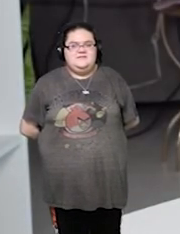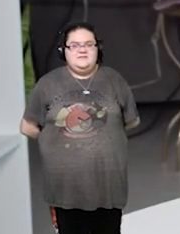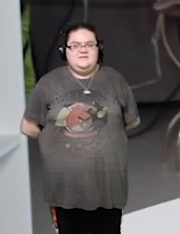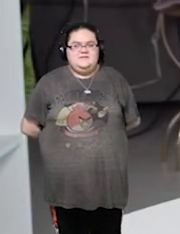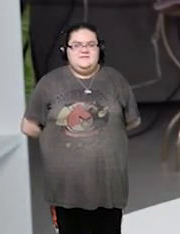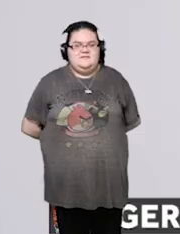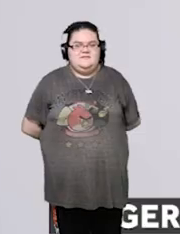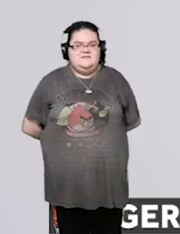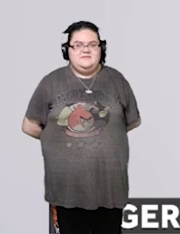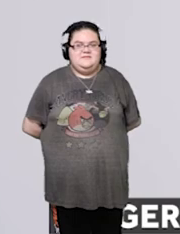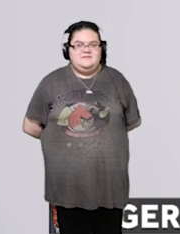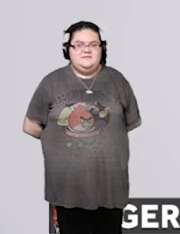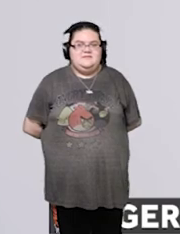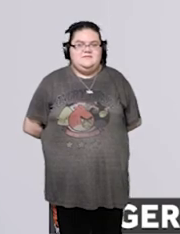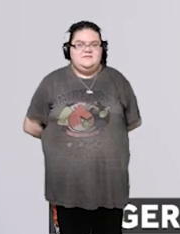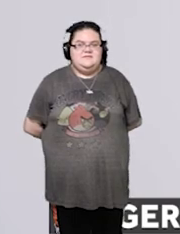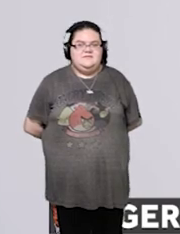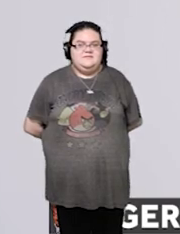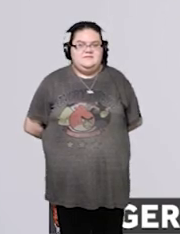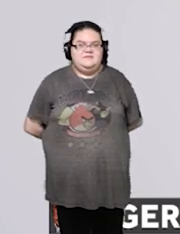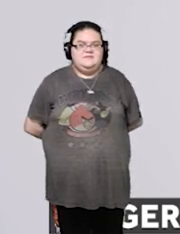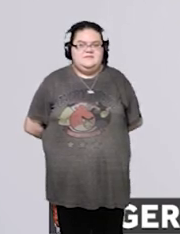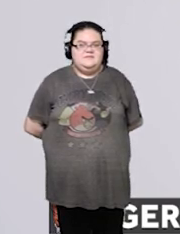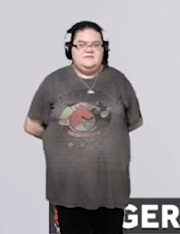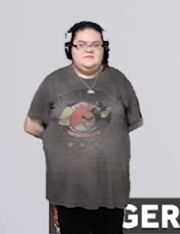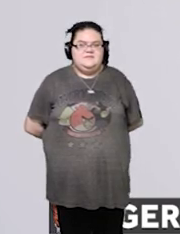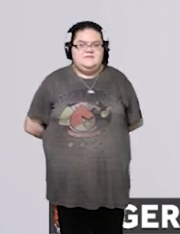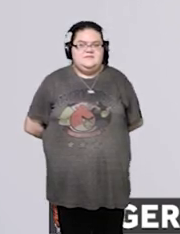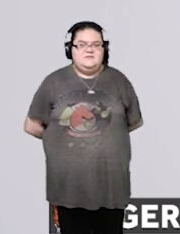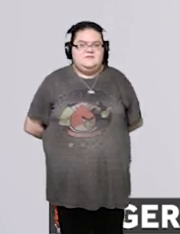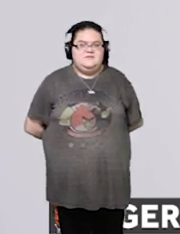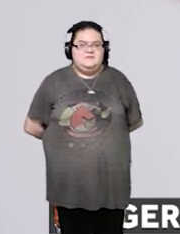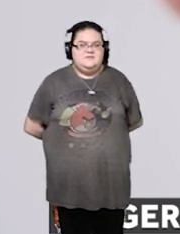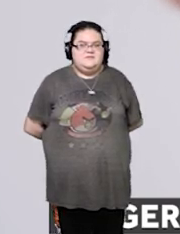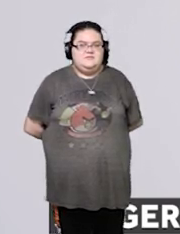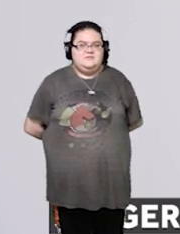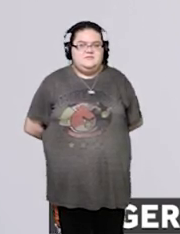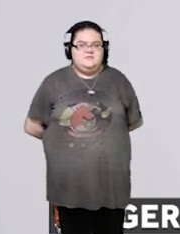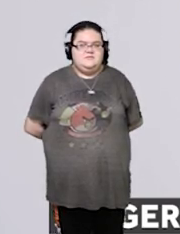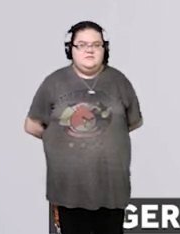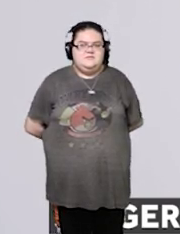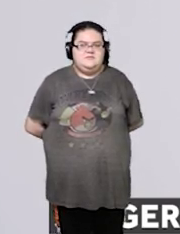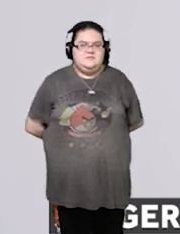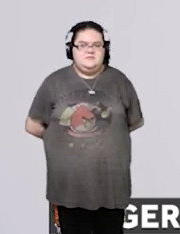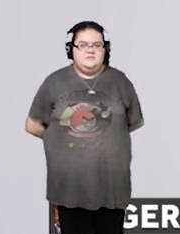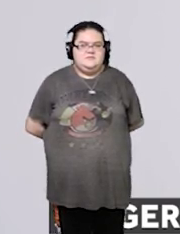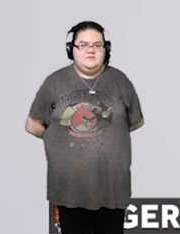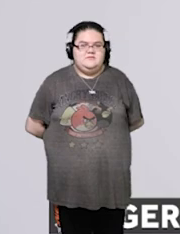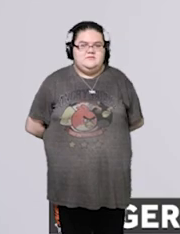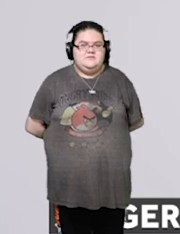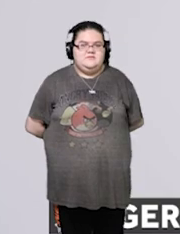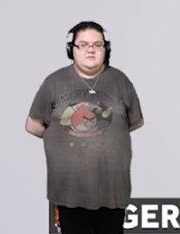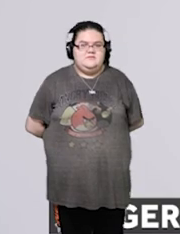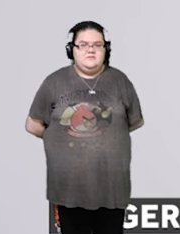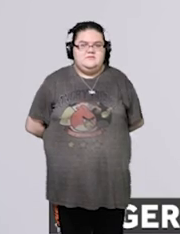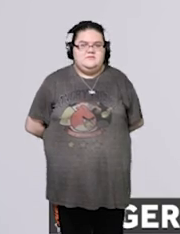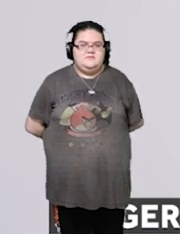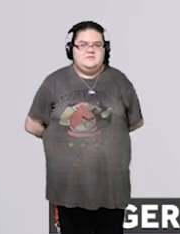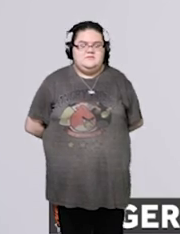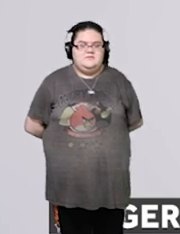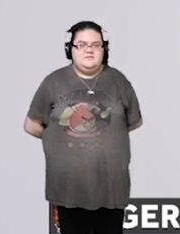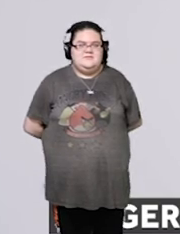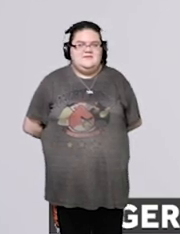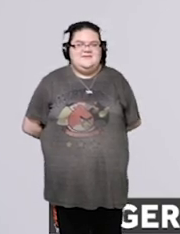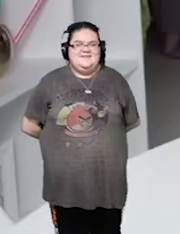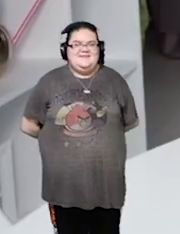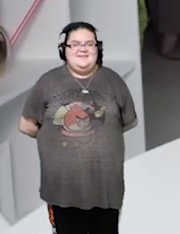it's not more expensive. So this is usually worn by polo players and they don't want to damage the watch. They just reverse it. Well, that's not fair. I didn't get to see that part, did